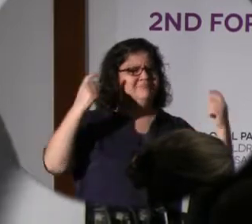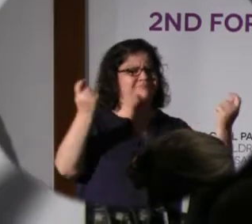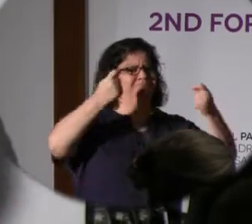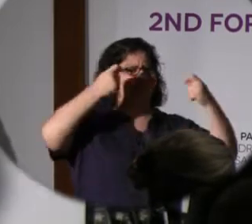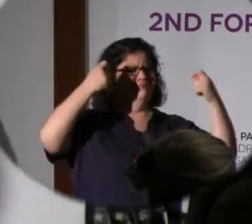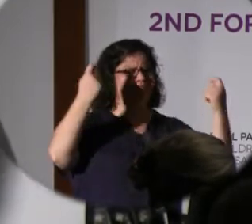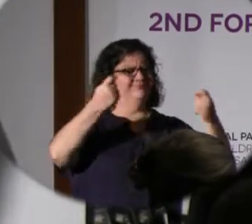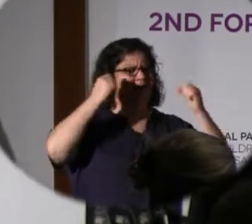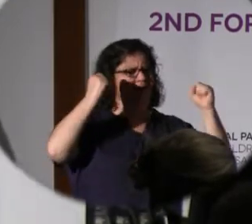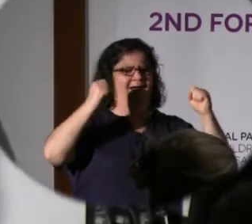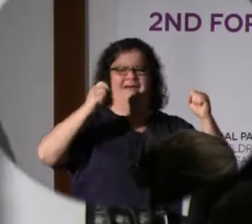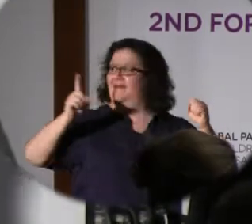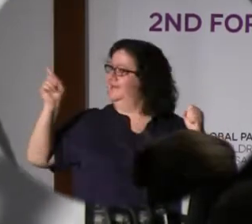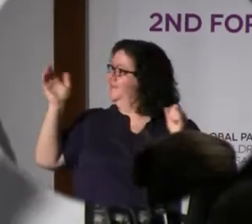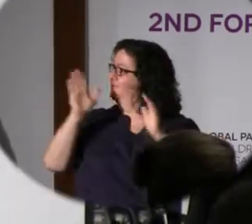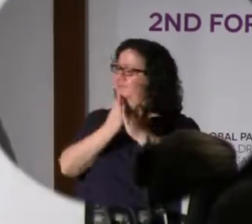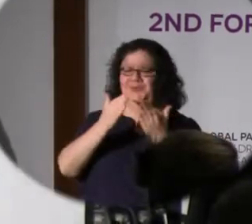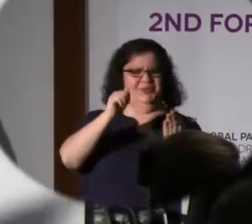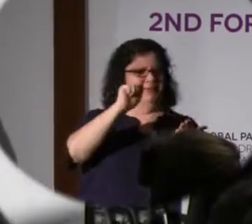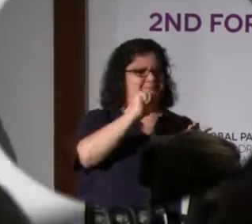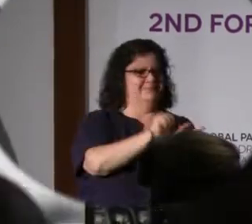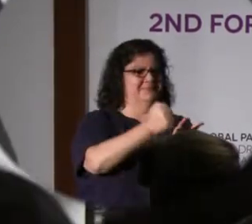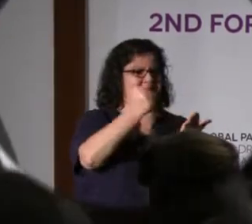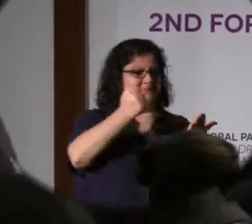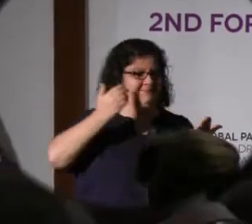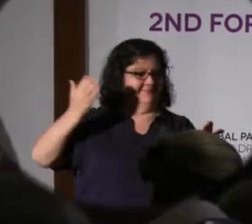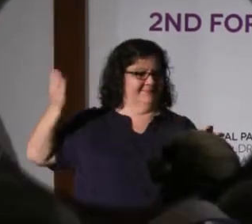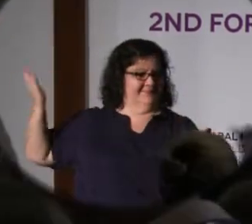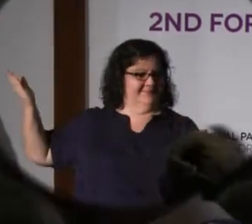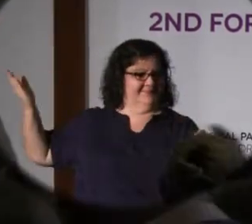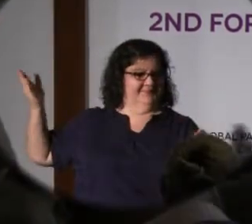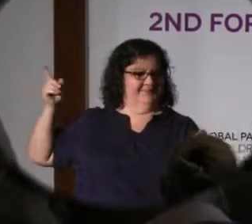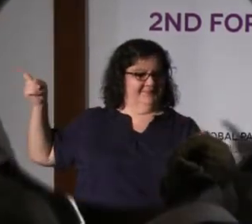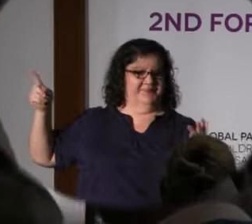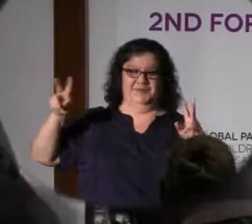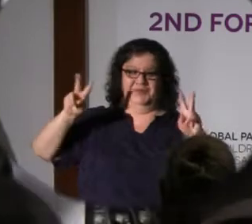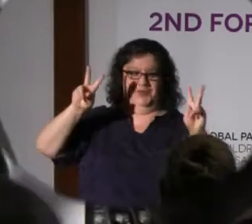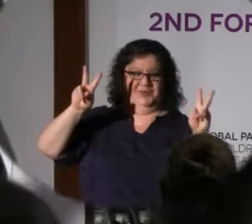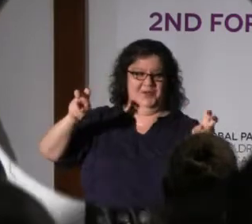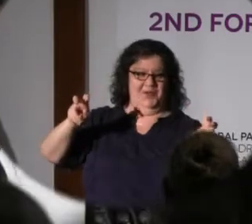an inclusive and accessible future for all,